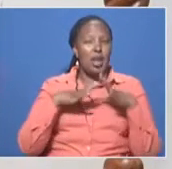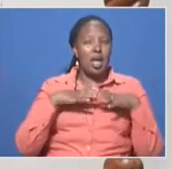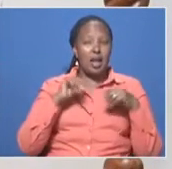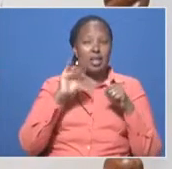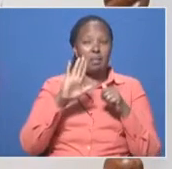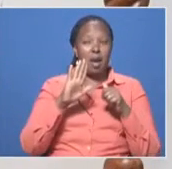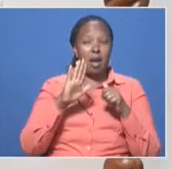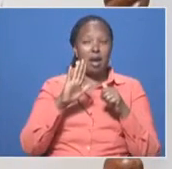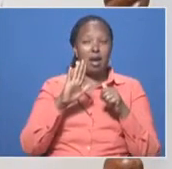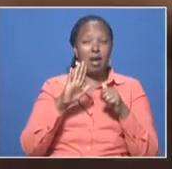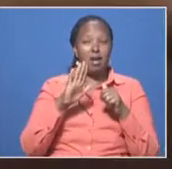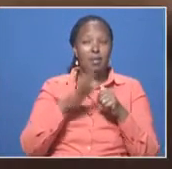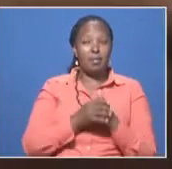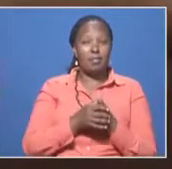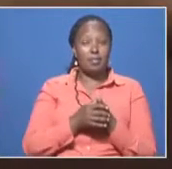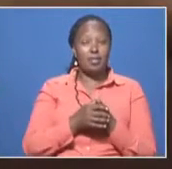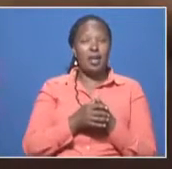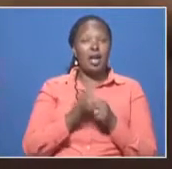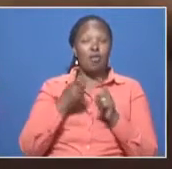your journey since.